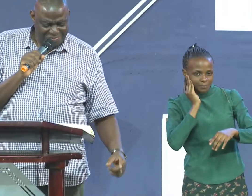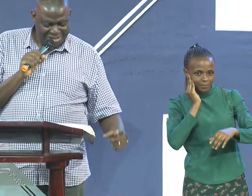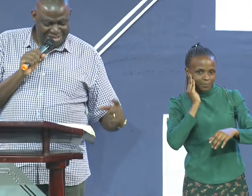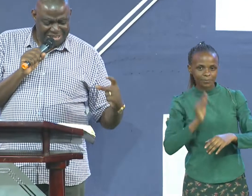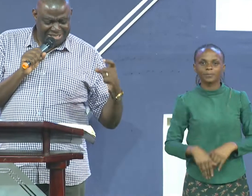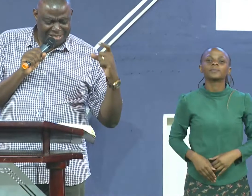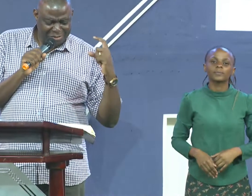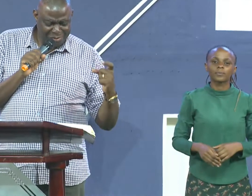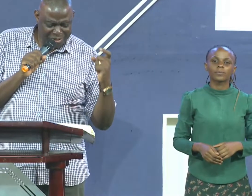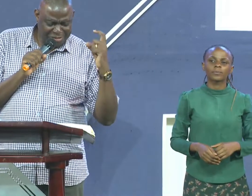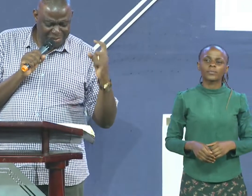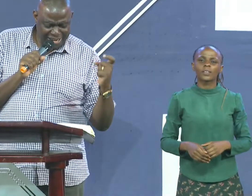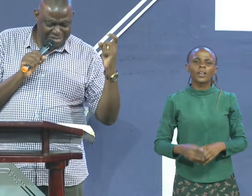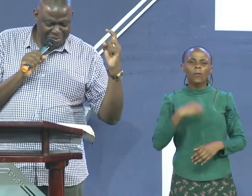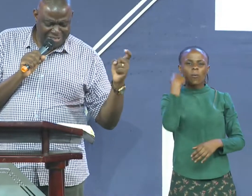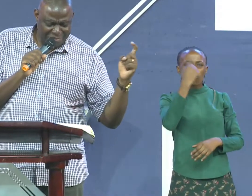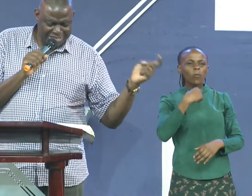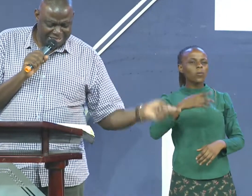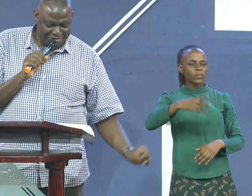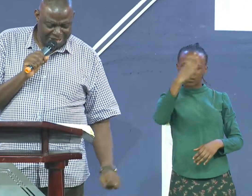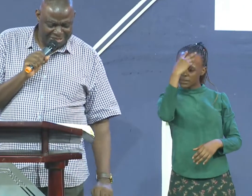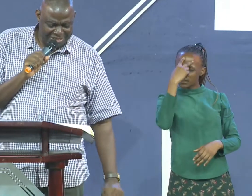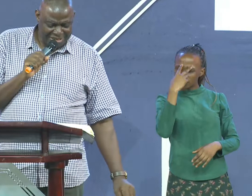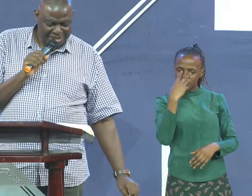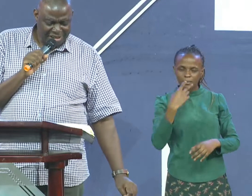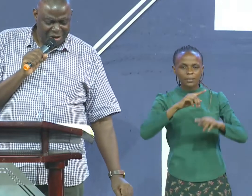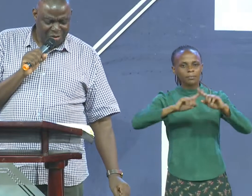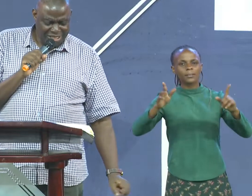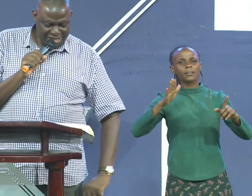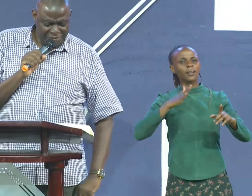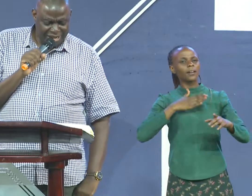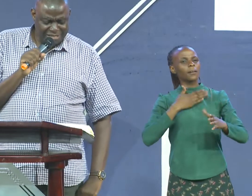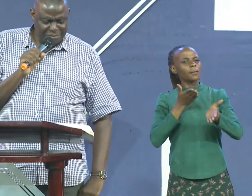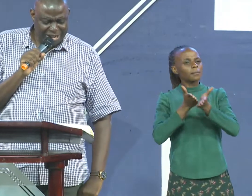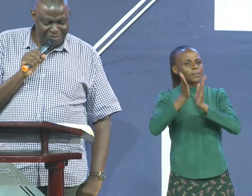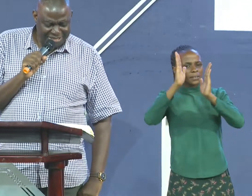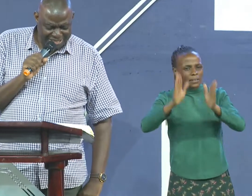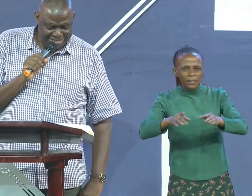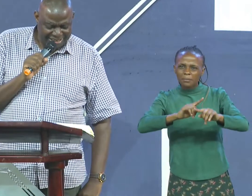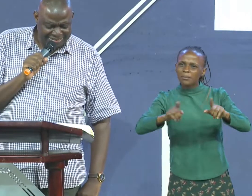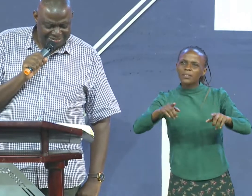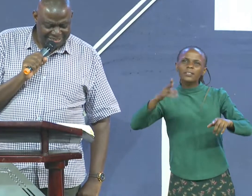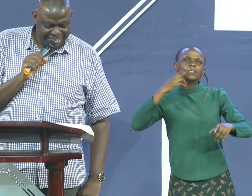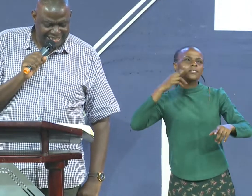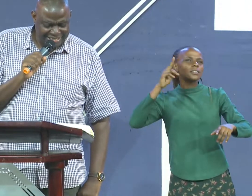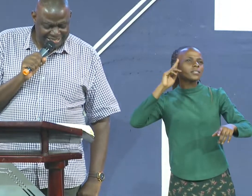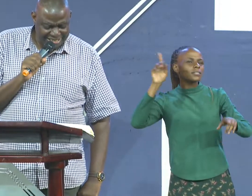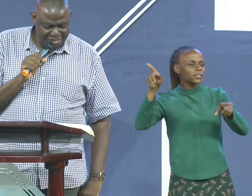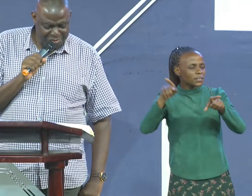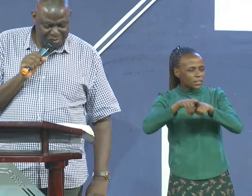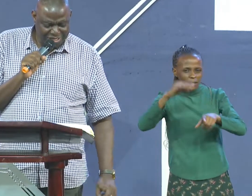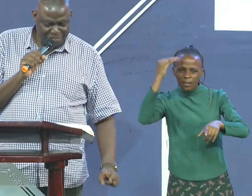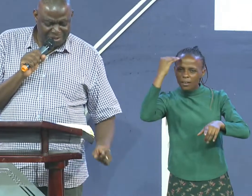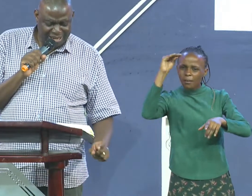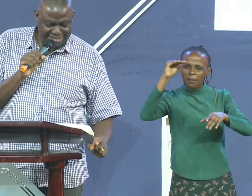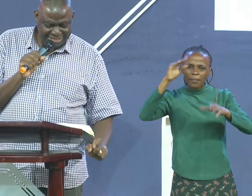Wow. It says, who is blind but my servant, or deaf as my messenger that I sent?